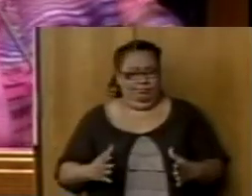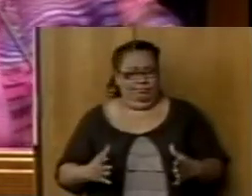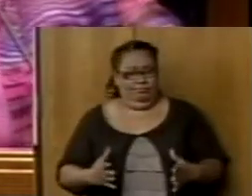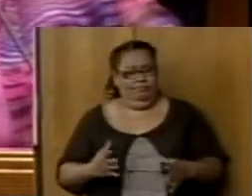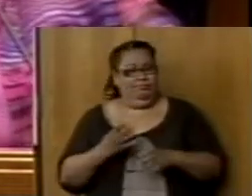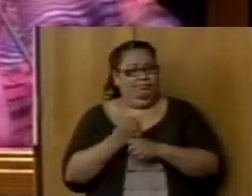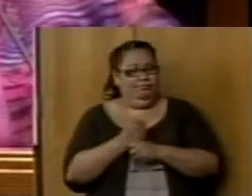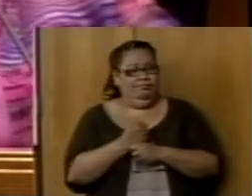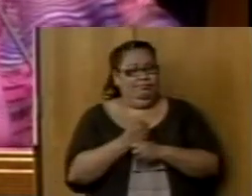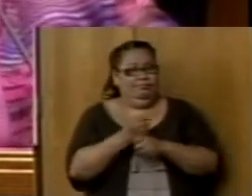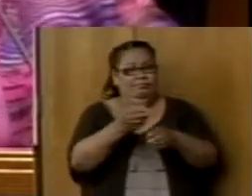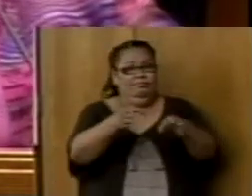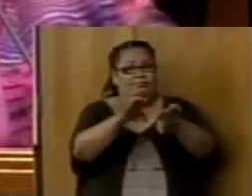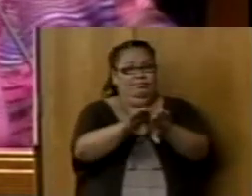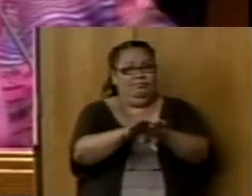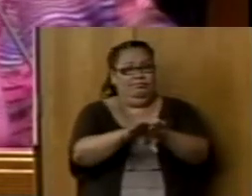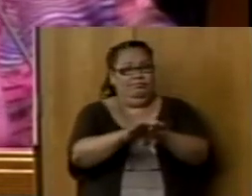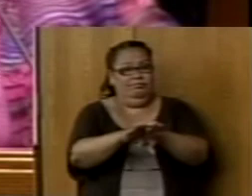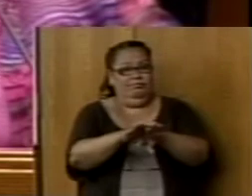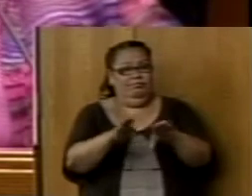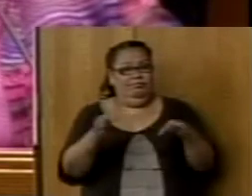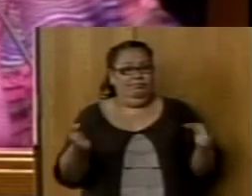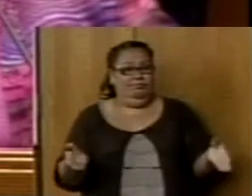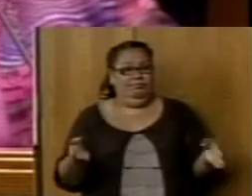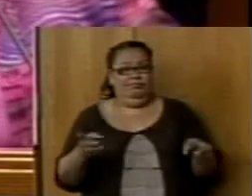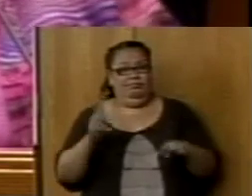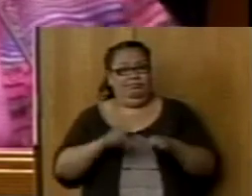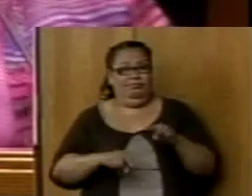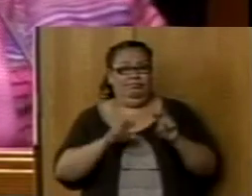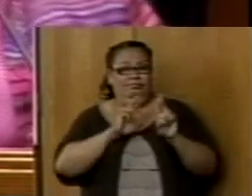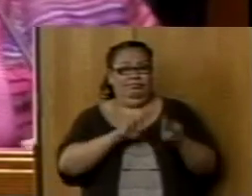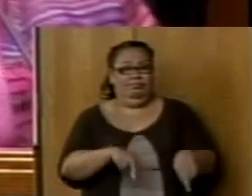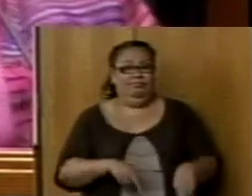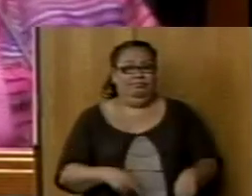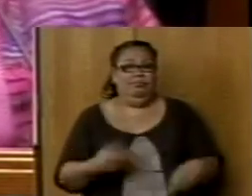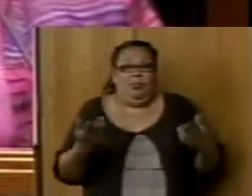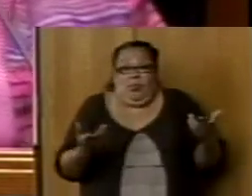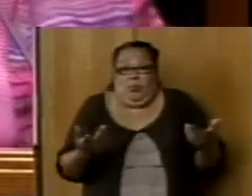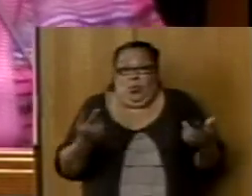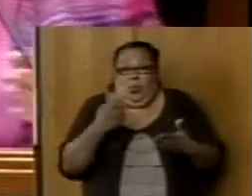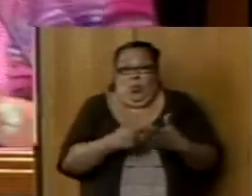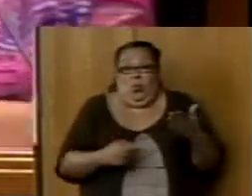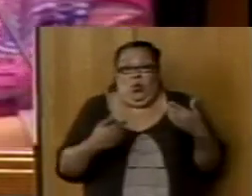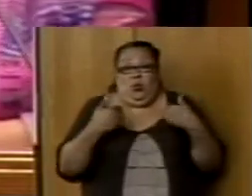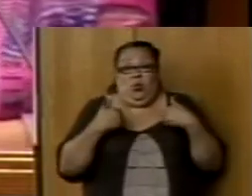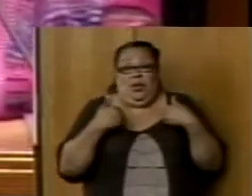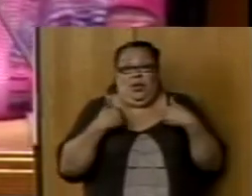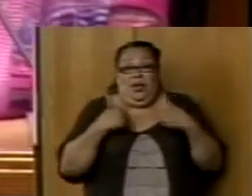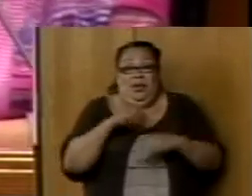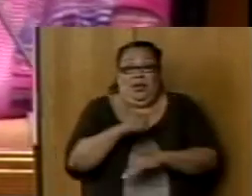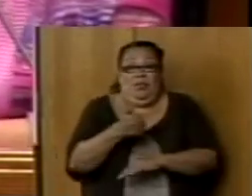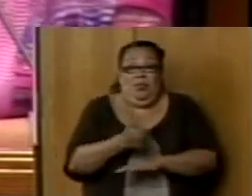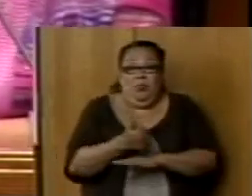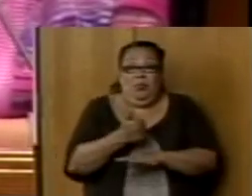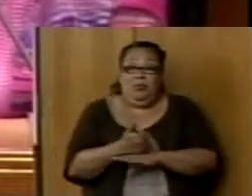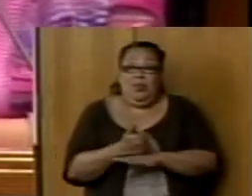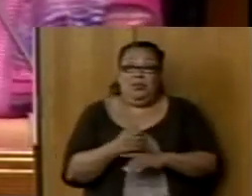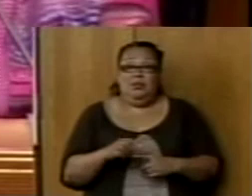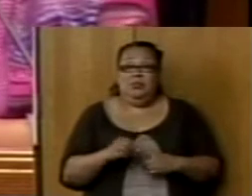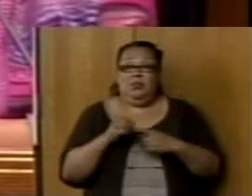received it the day after it closed, so then you're considered, you can't respond. So what do we have in place? Because I find it